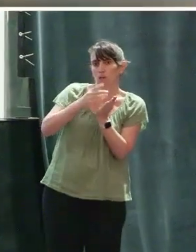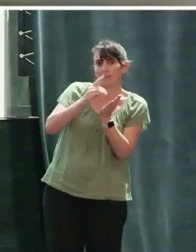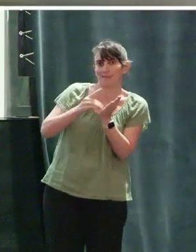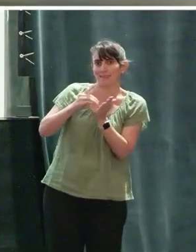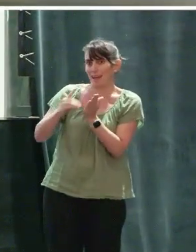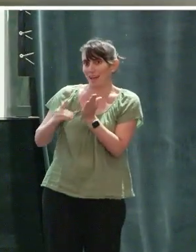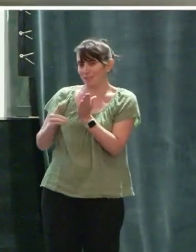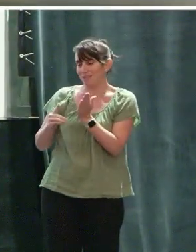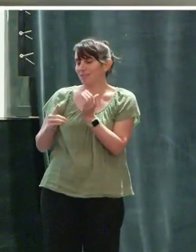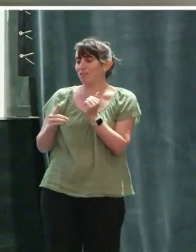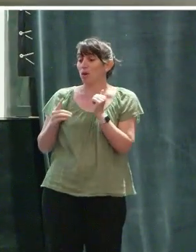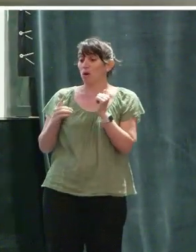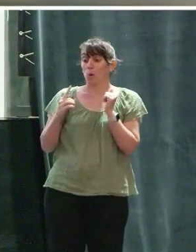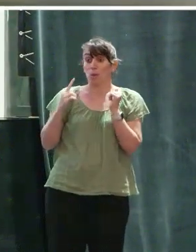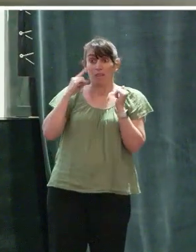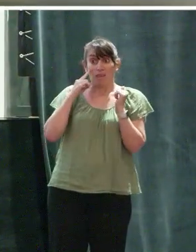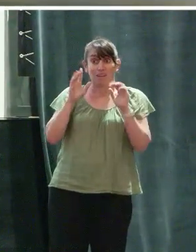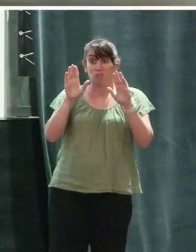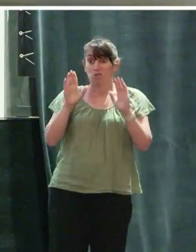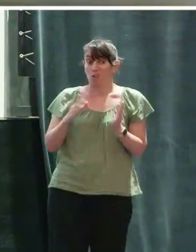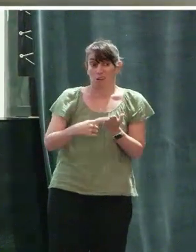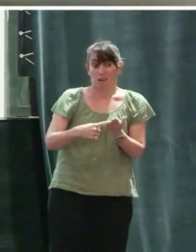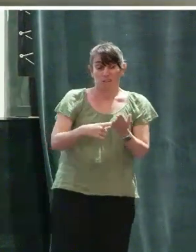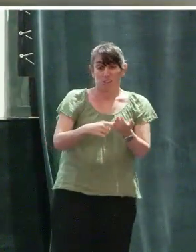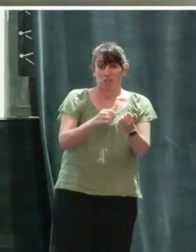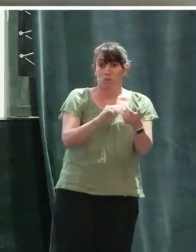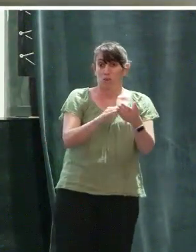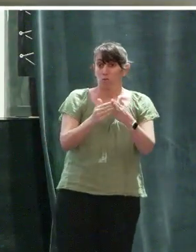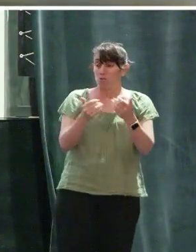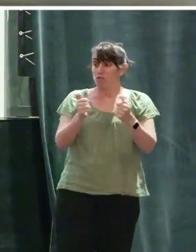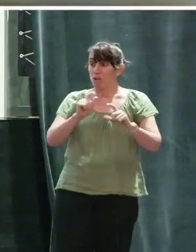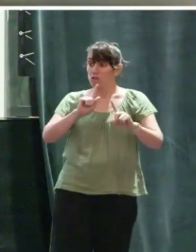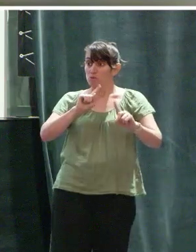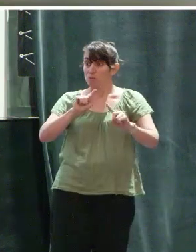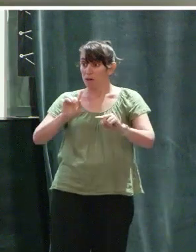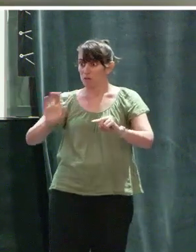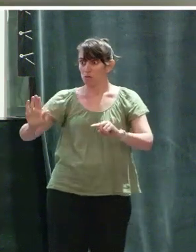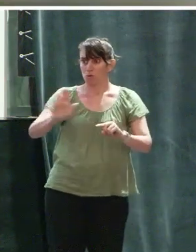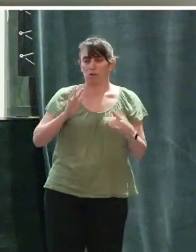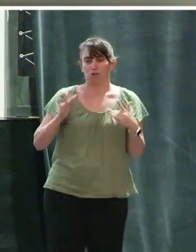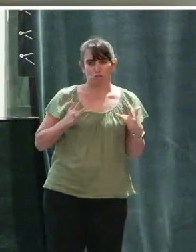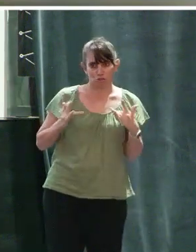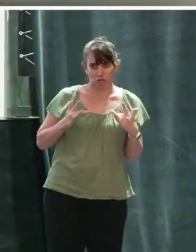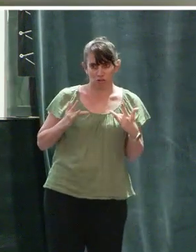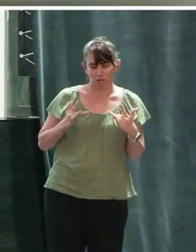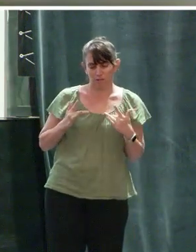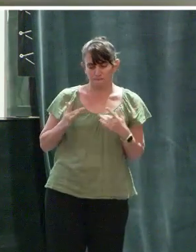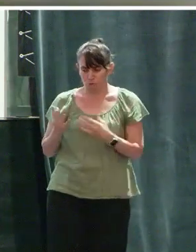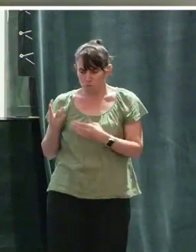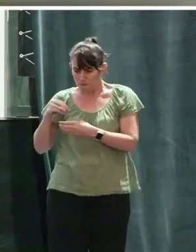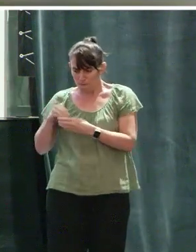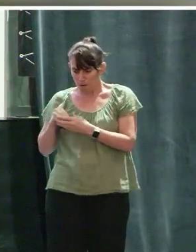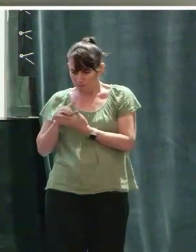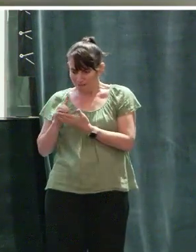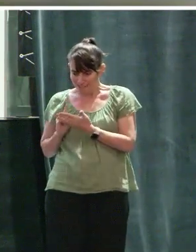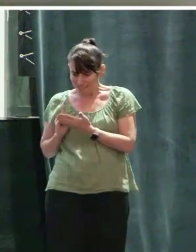think, great conversation with the community where we've tried to respond to concerns we've received and improve the design all the way. So I think you'll see